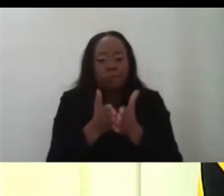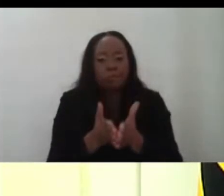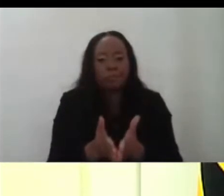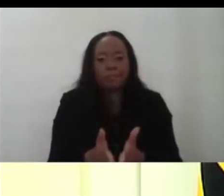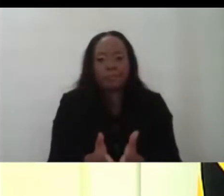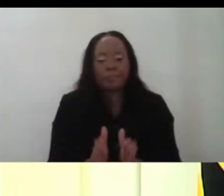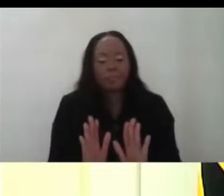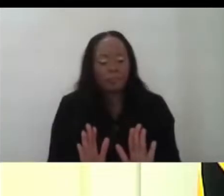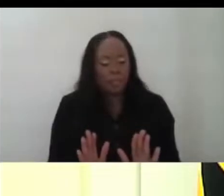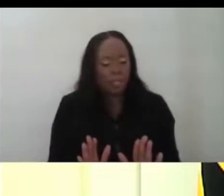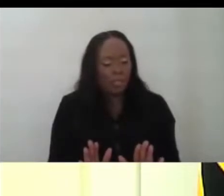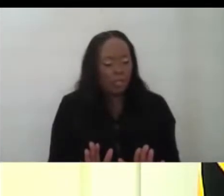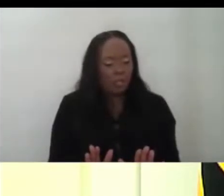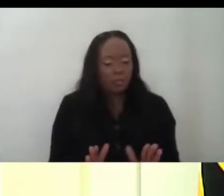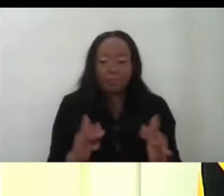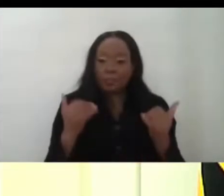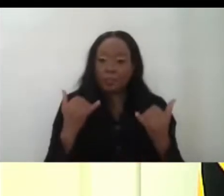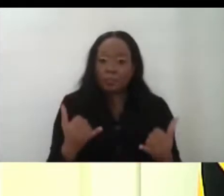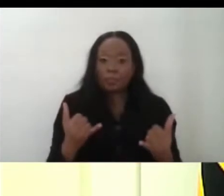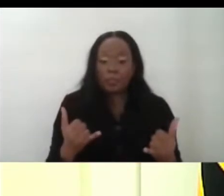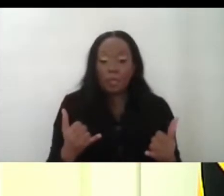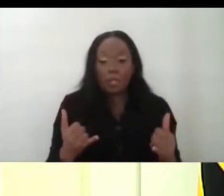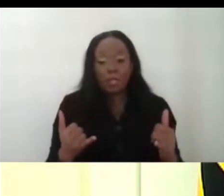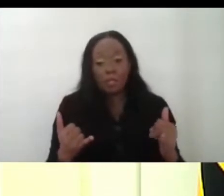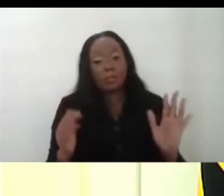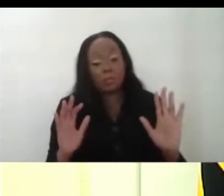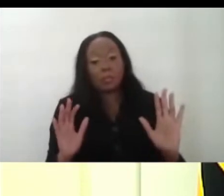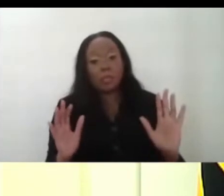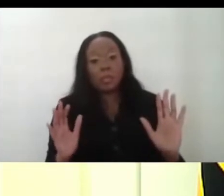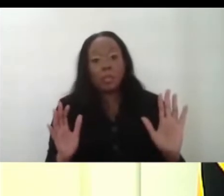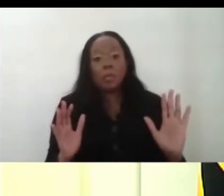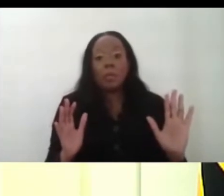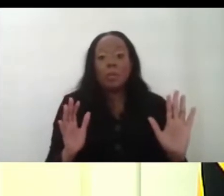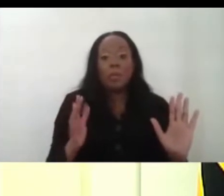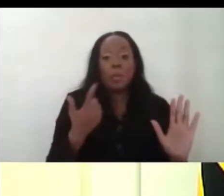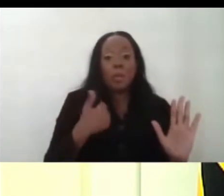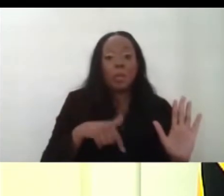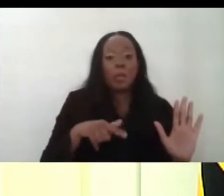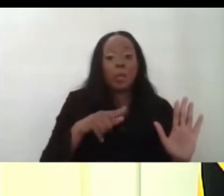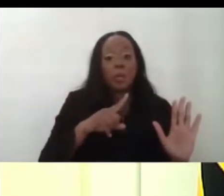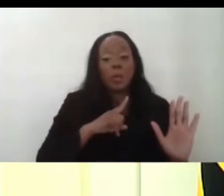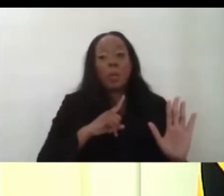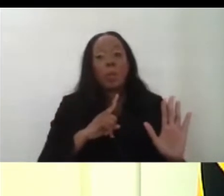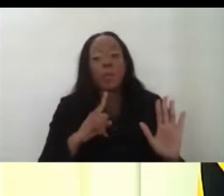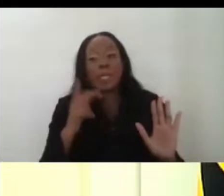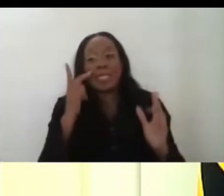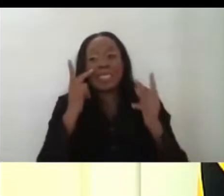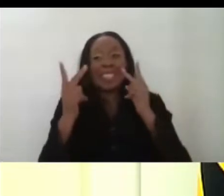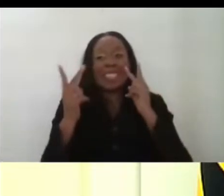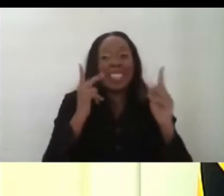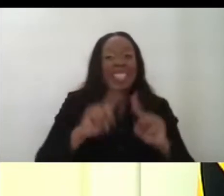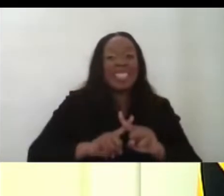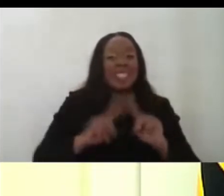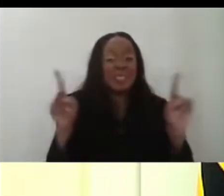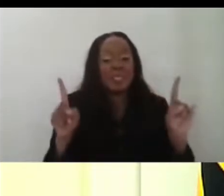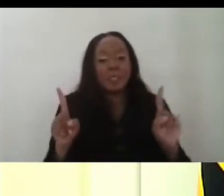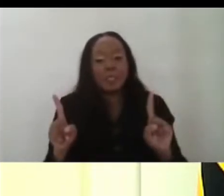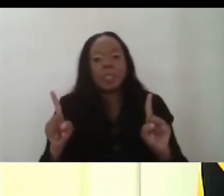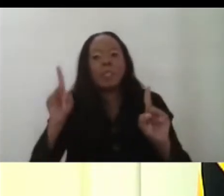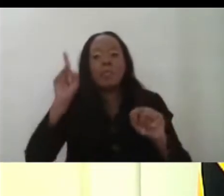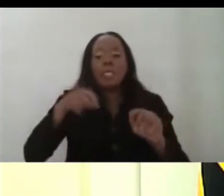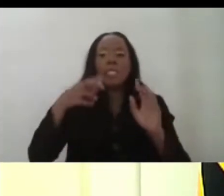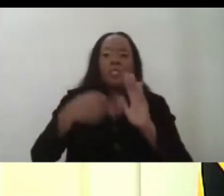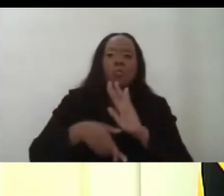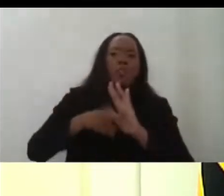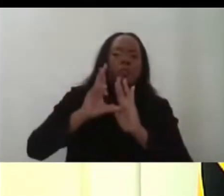in uncharted waters, right? All of what we before held as adequate, we now have to revise all of that. And